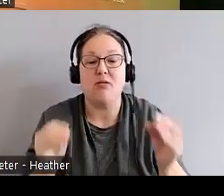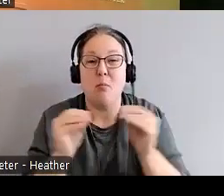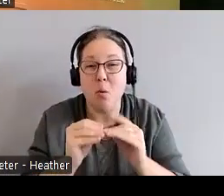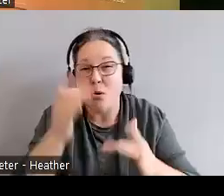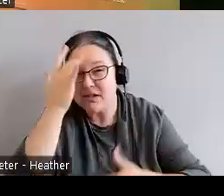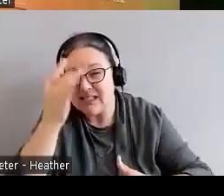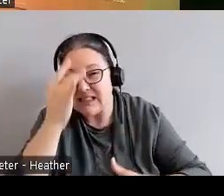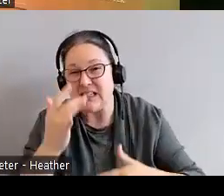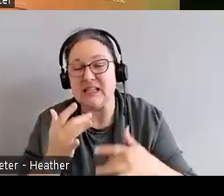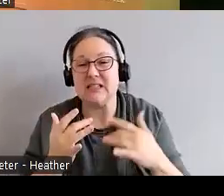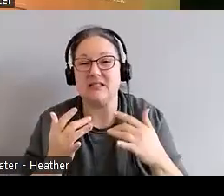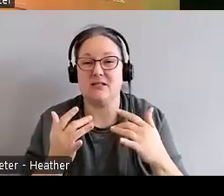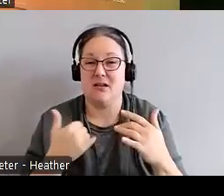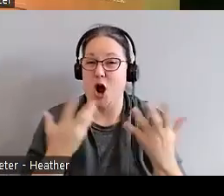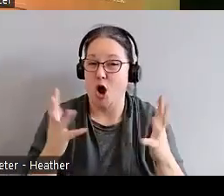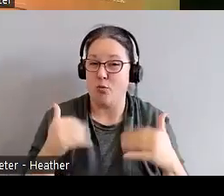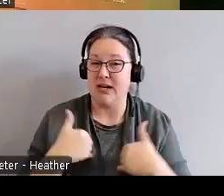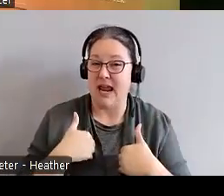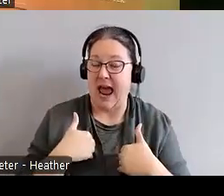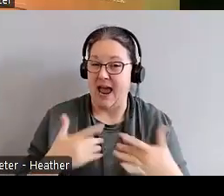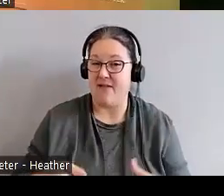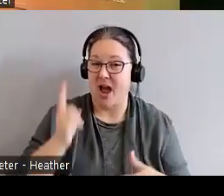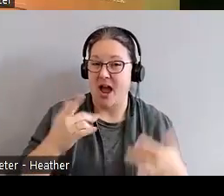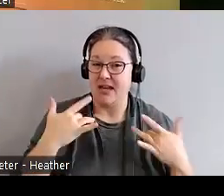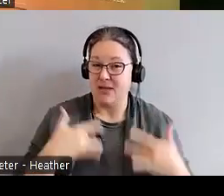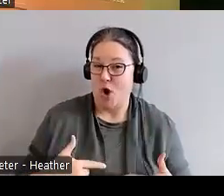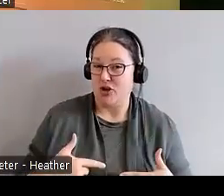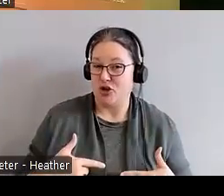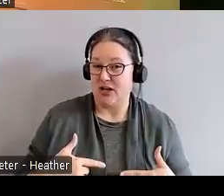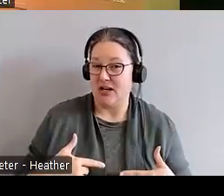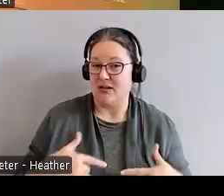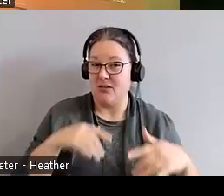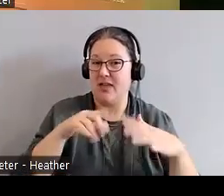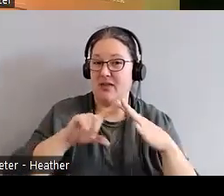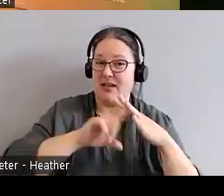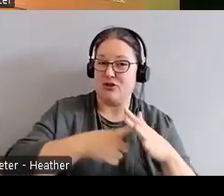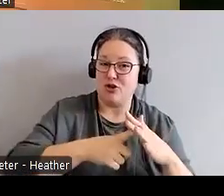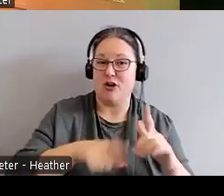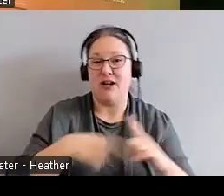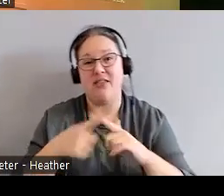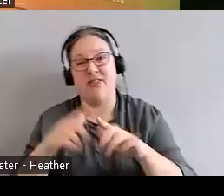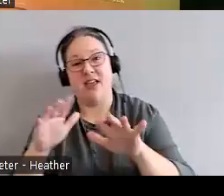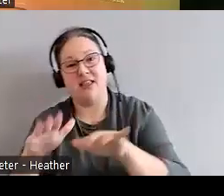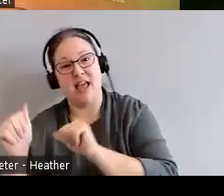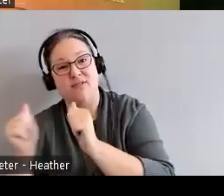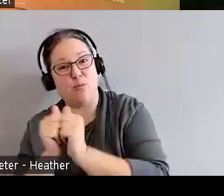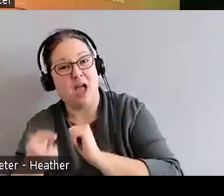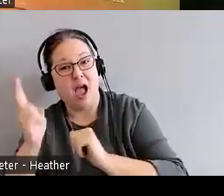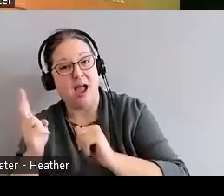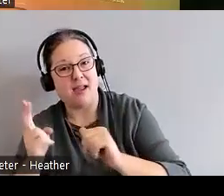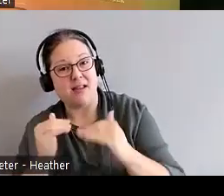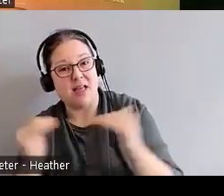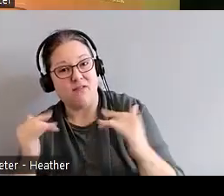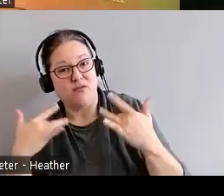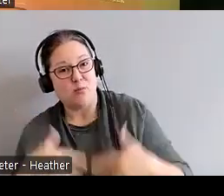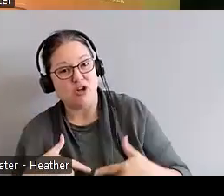in with a higher level of depression and certainly maybe left with a higher level of depression. Just wondering if that was something that you were I